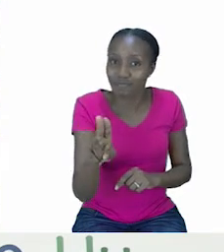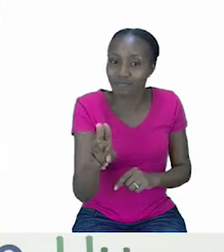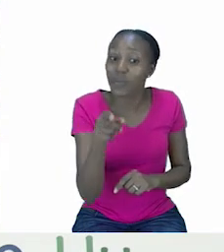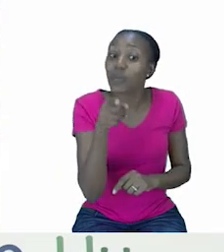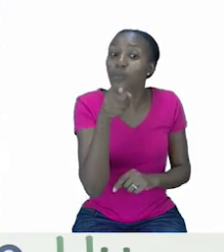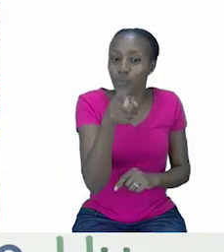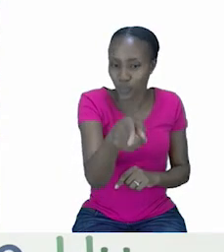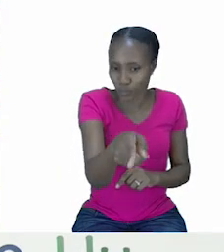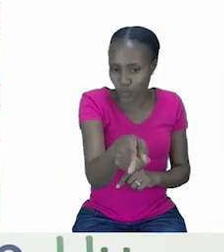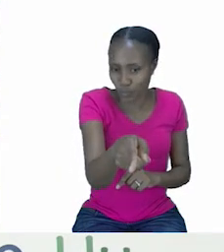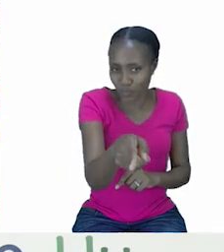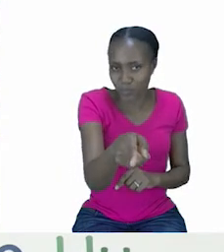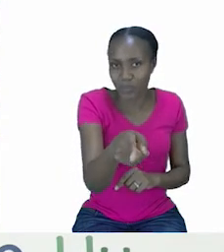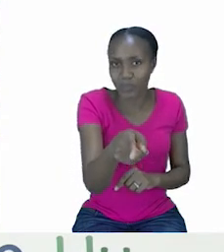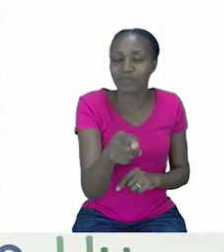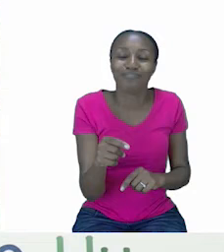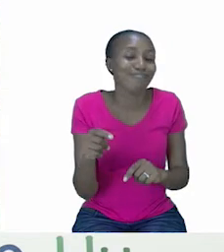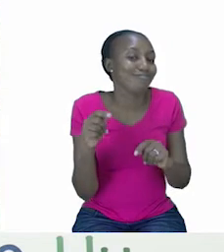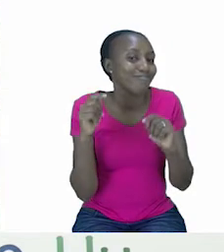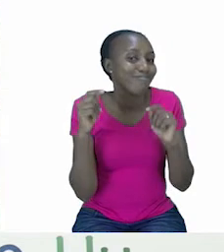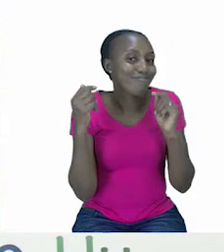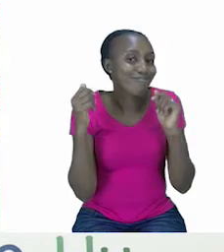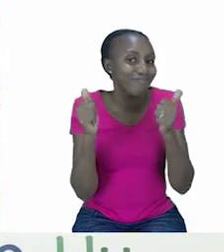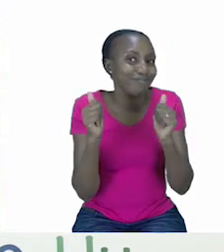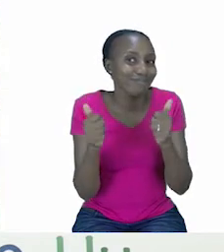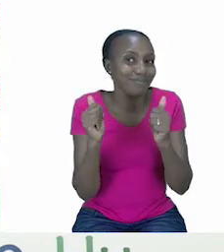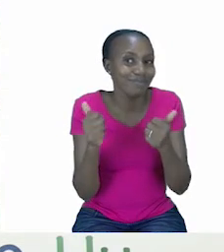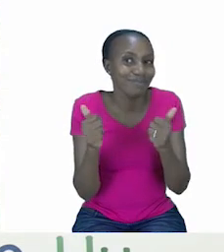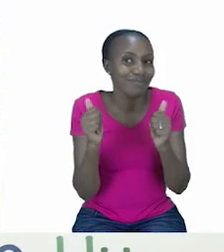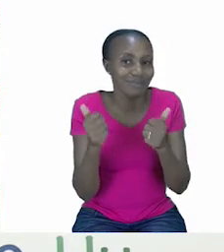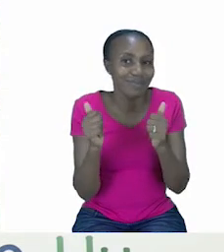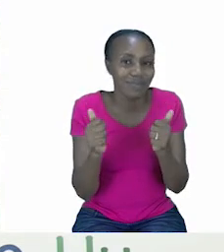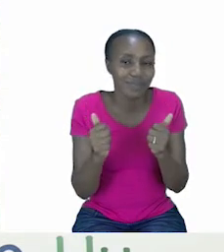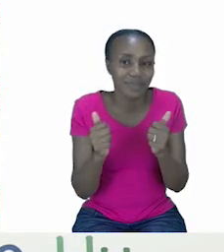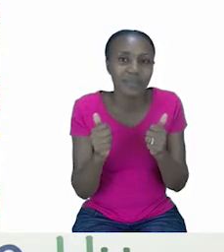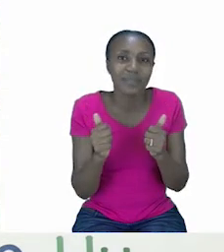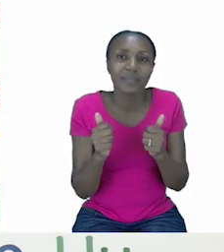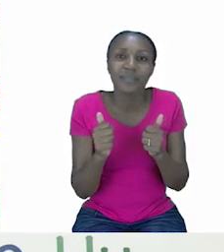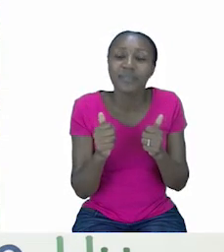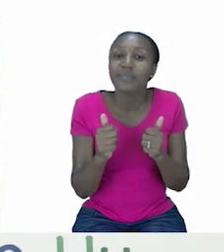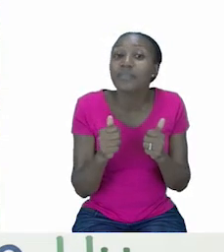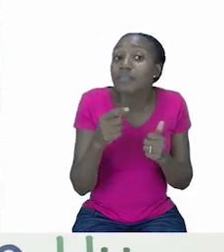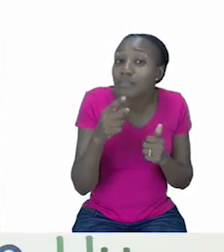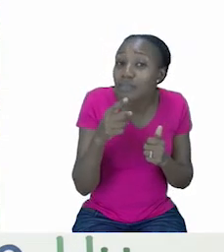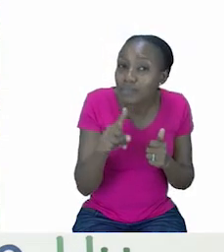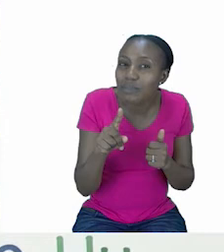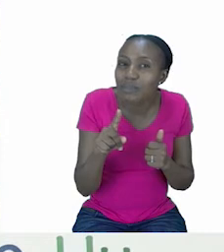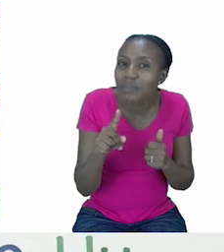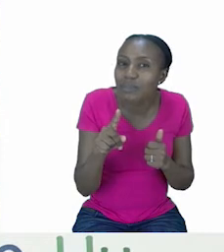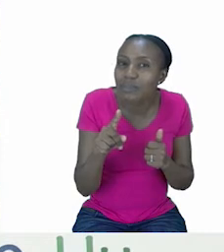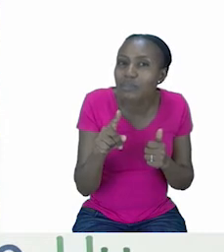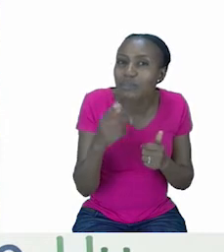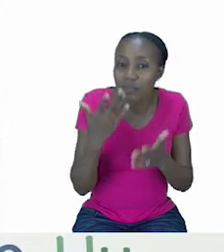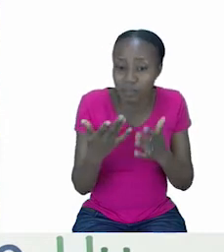you. Very good. And then we said if there is